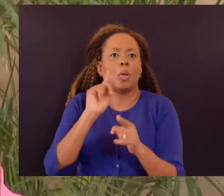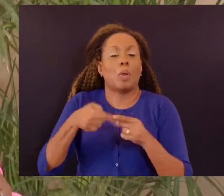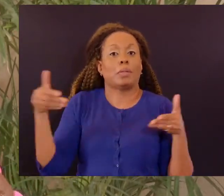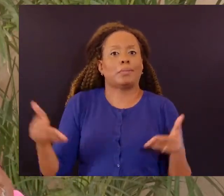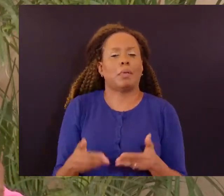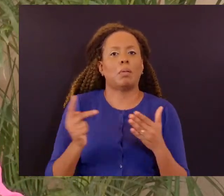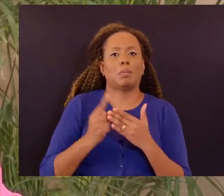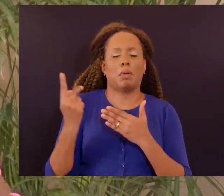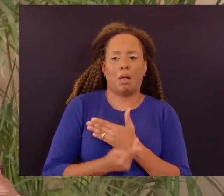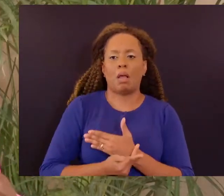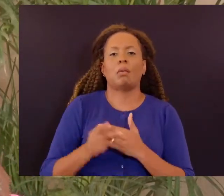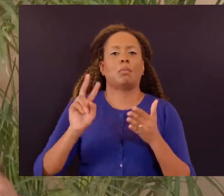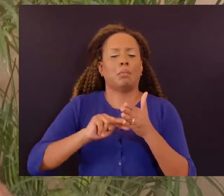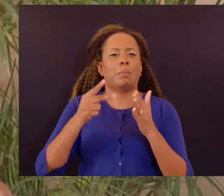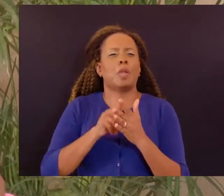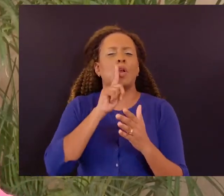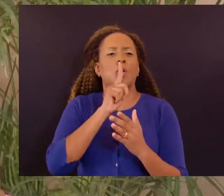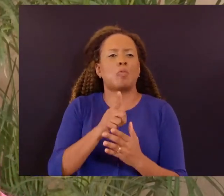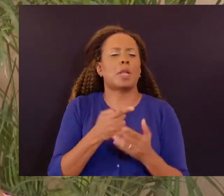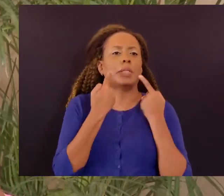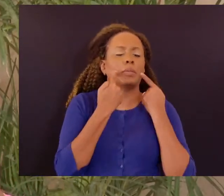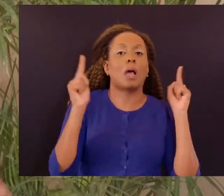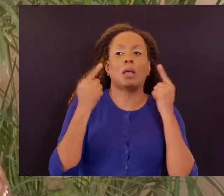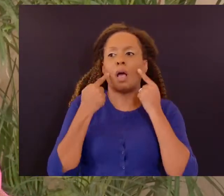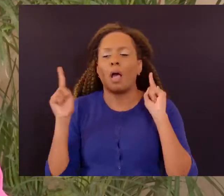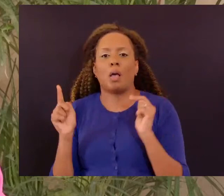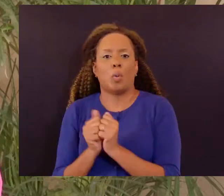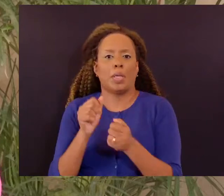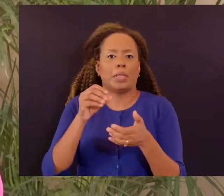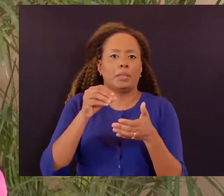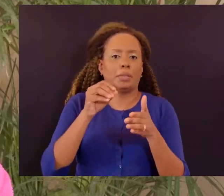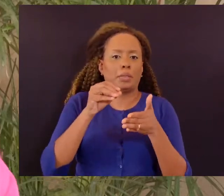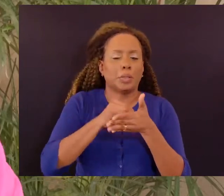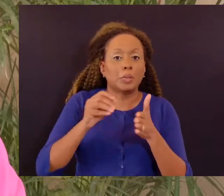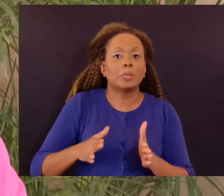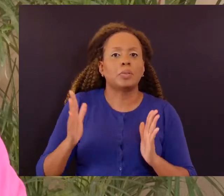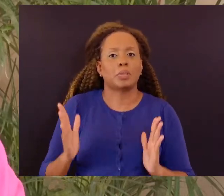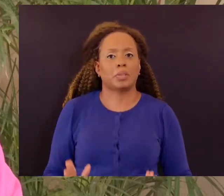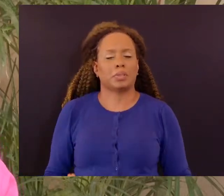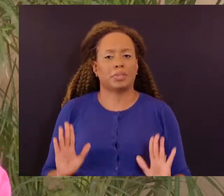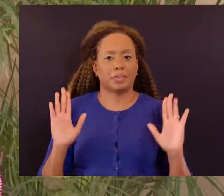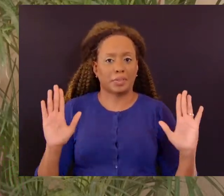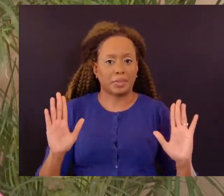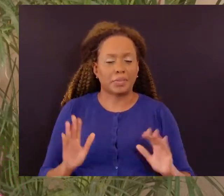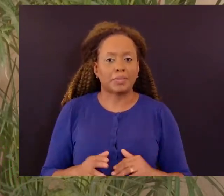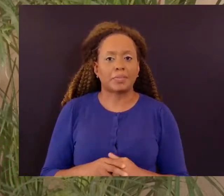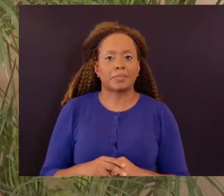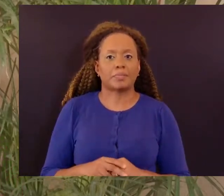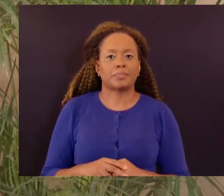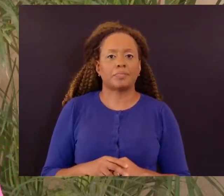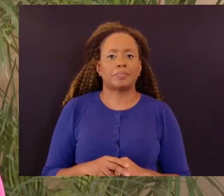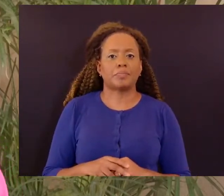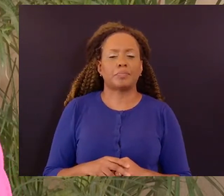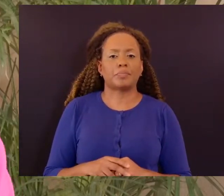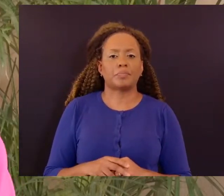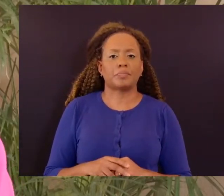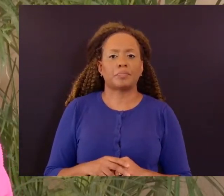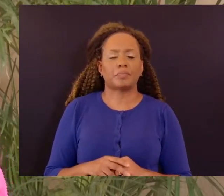actually addressing the specific needs of the children who are allocated to them.